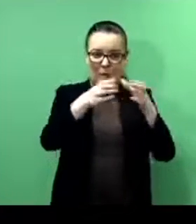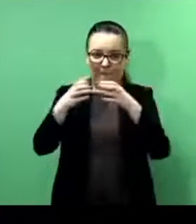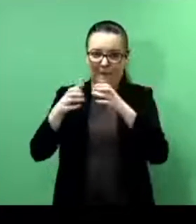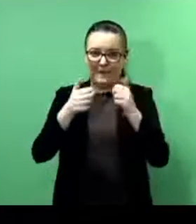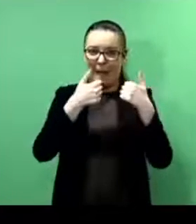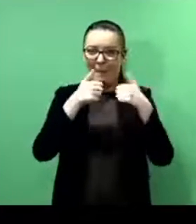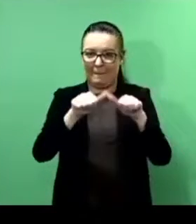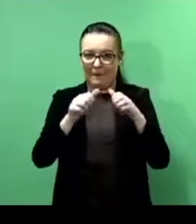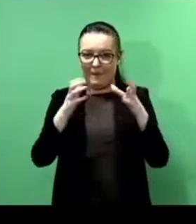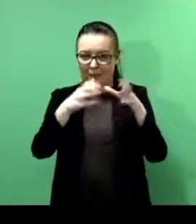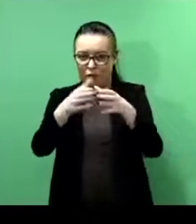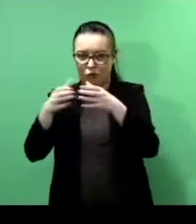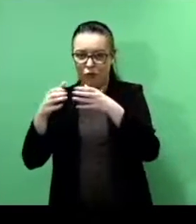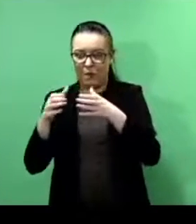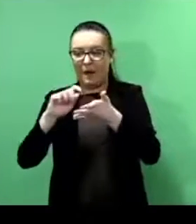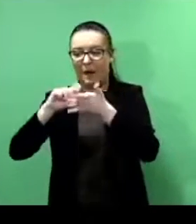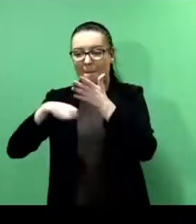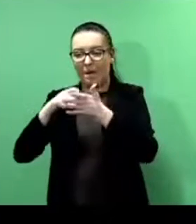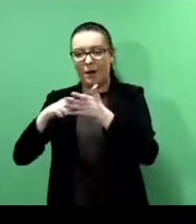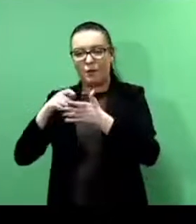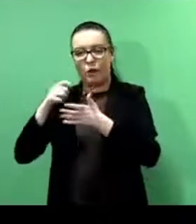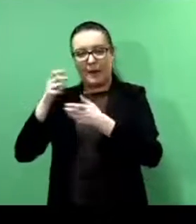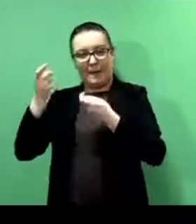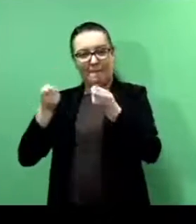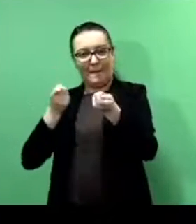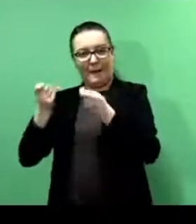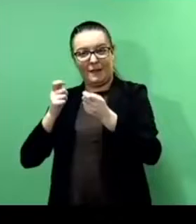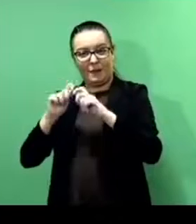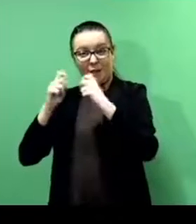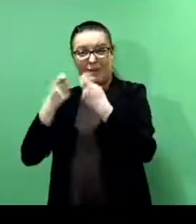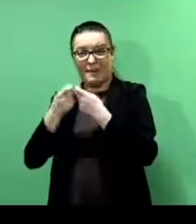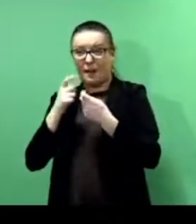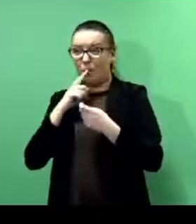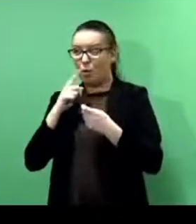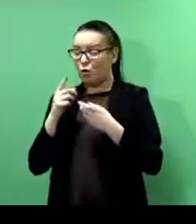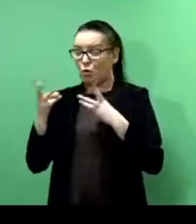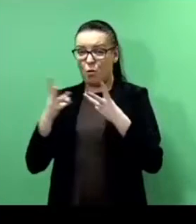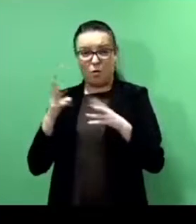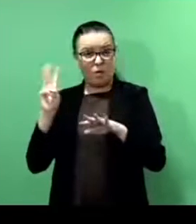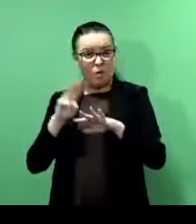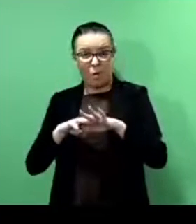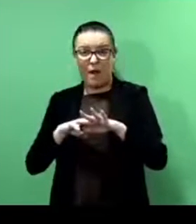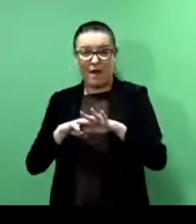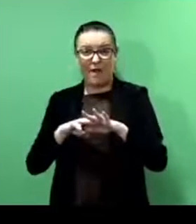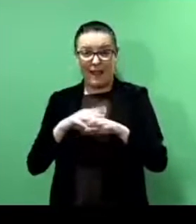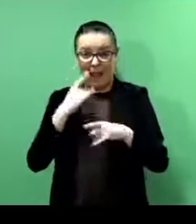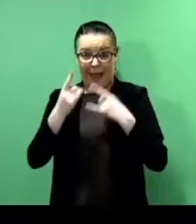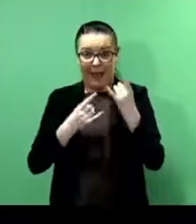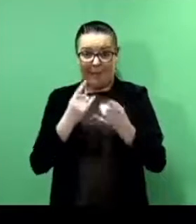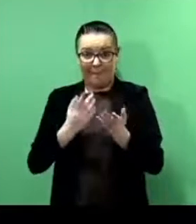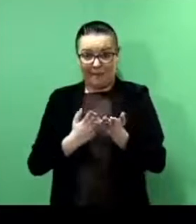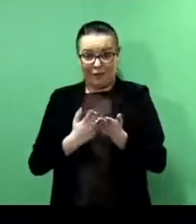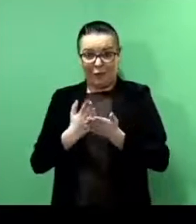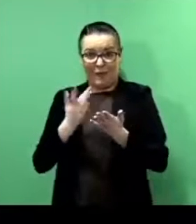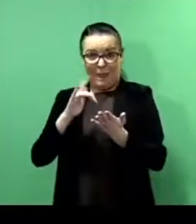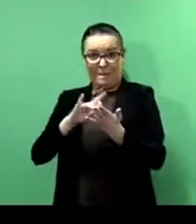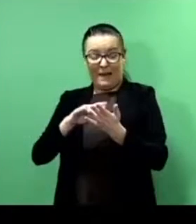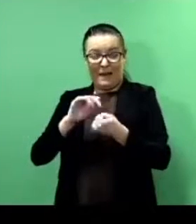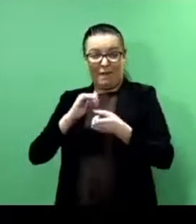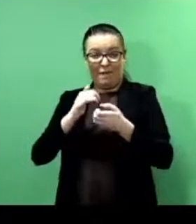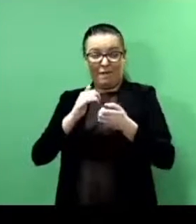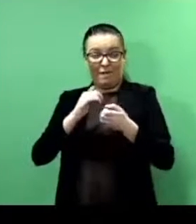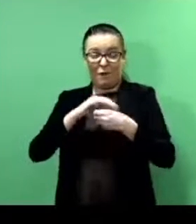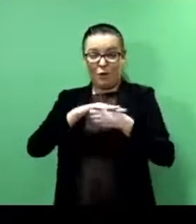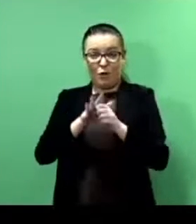implementation groups, project management teams. But I have to say, it worked really well. It happened just in the middle of COVID, so we were all getting used to technology,